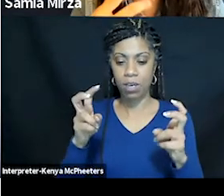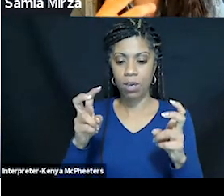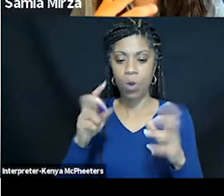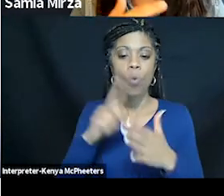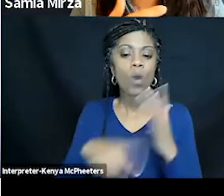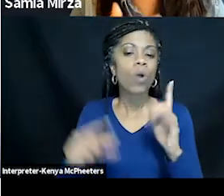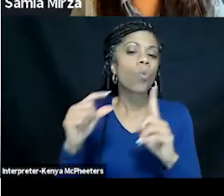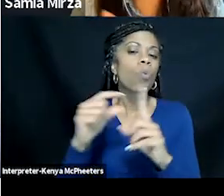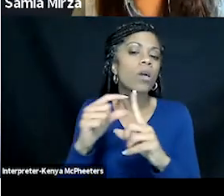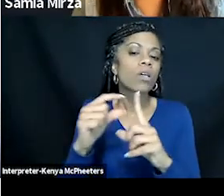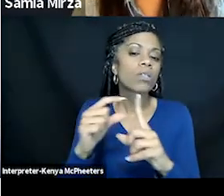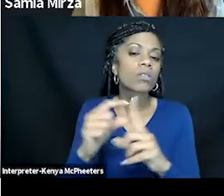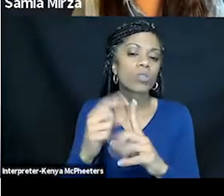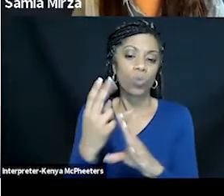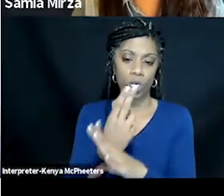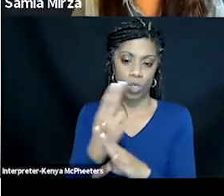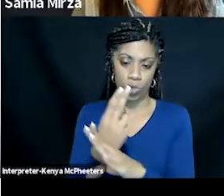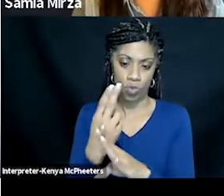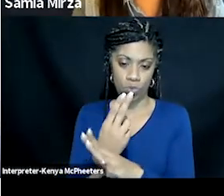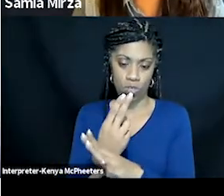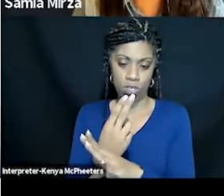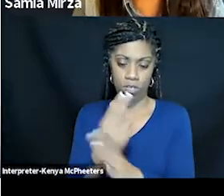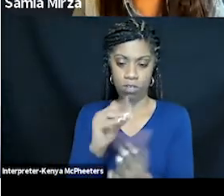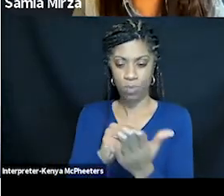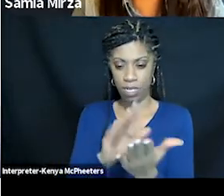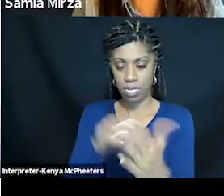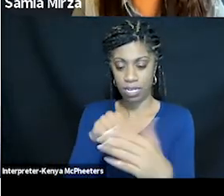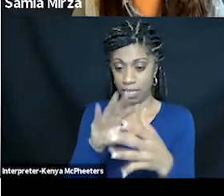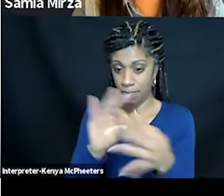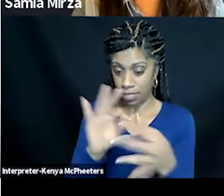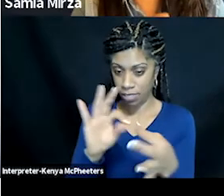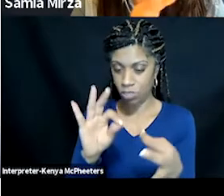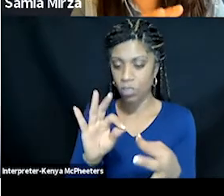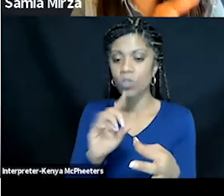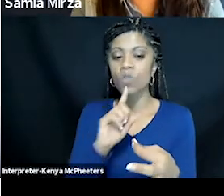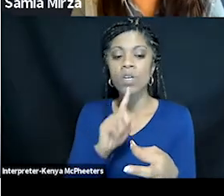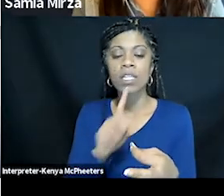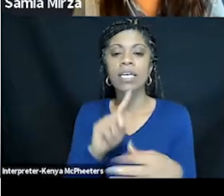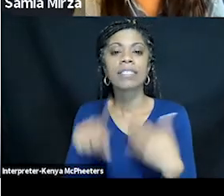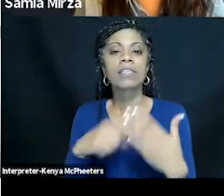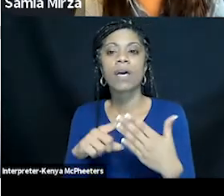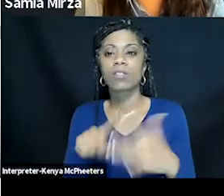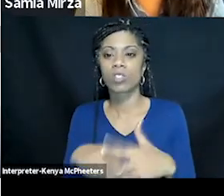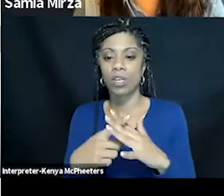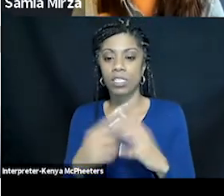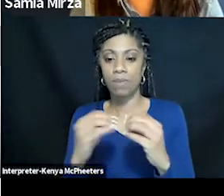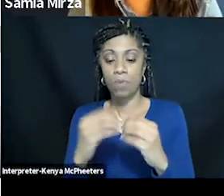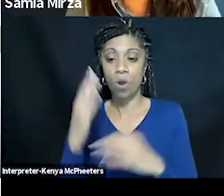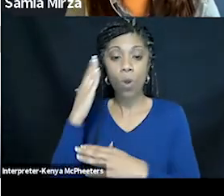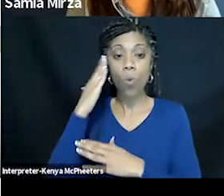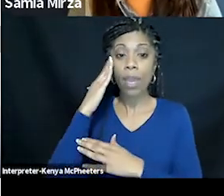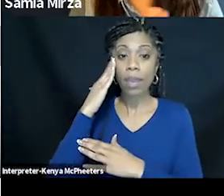you're crafting these messages, really, really being aware that it's not just a representation of